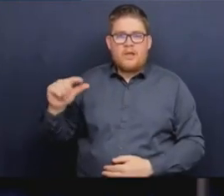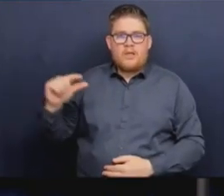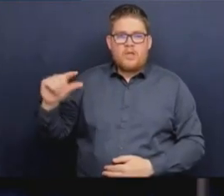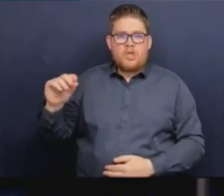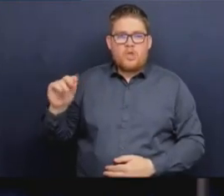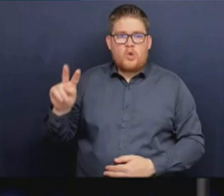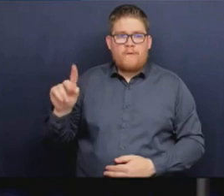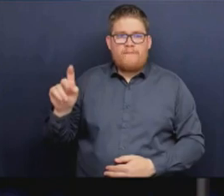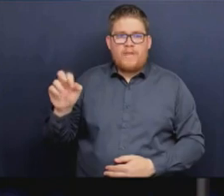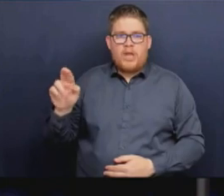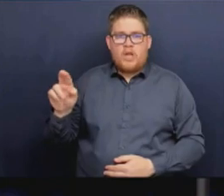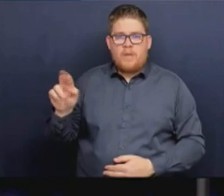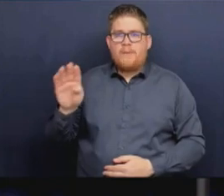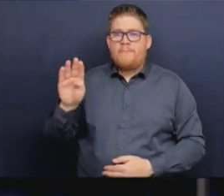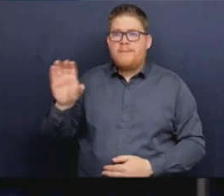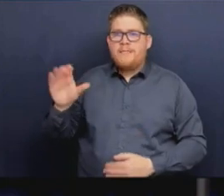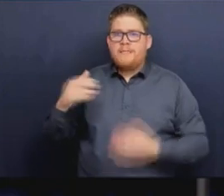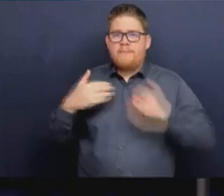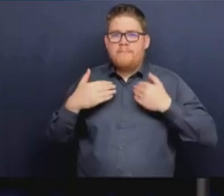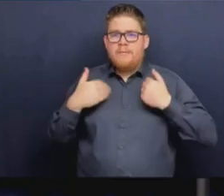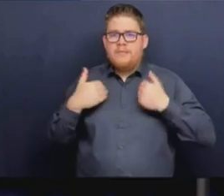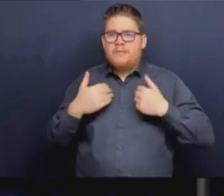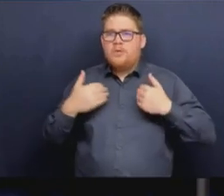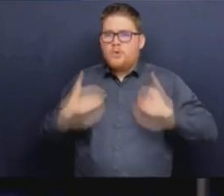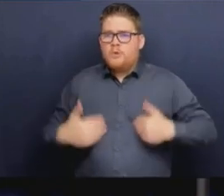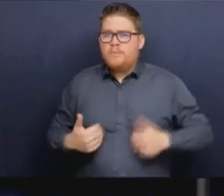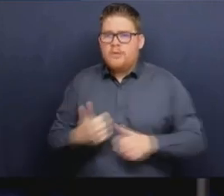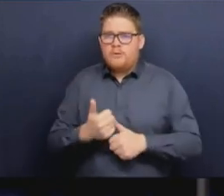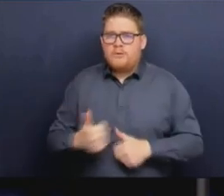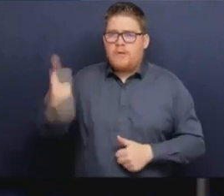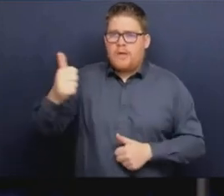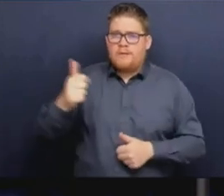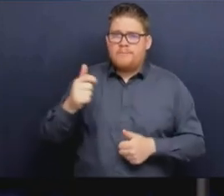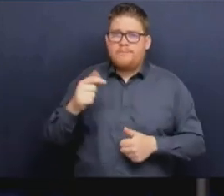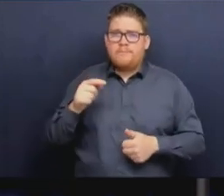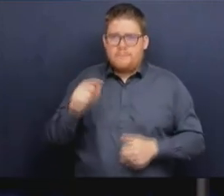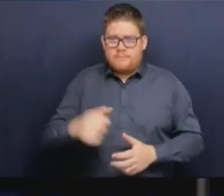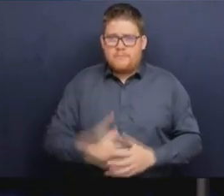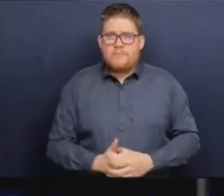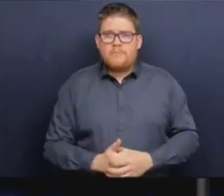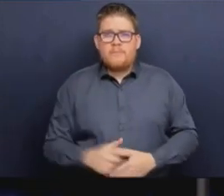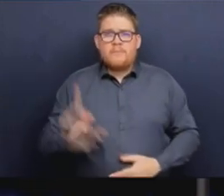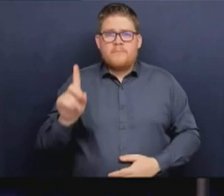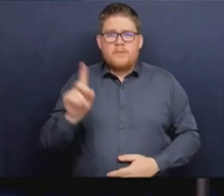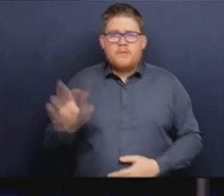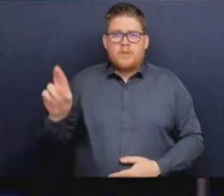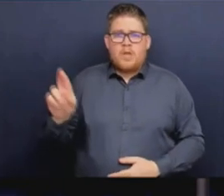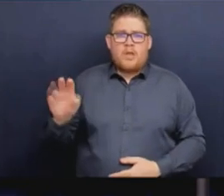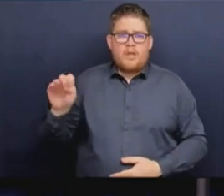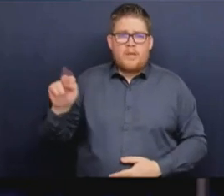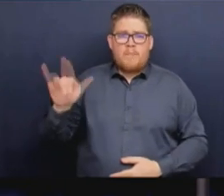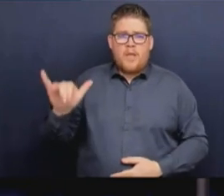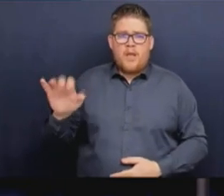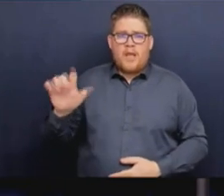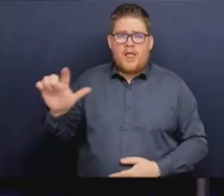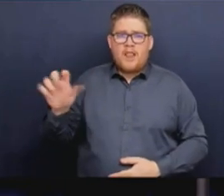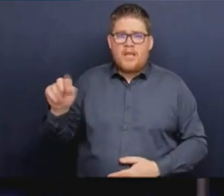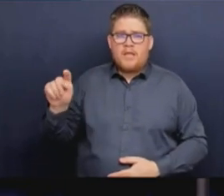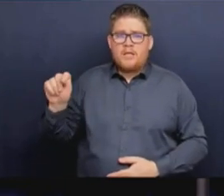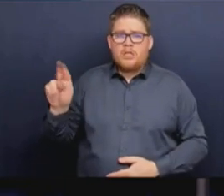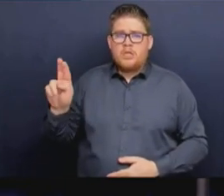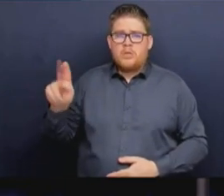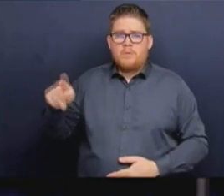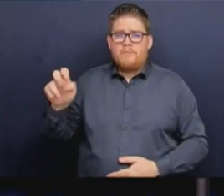the foundation for this work, and staff from the Ministries of Attorney General and Citizen Services, who have supported